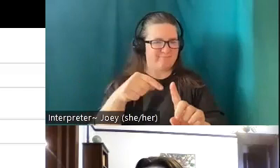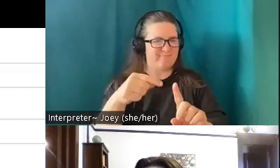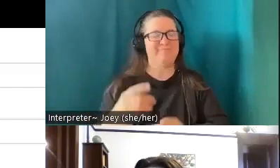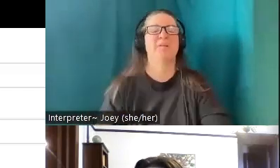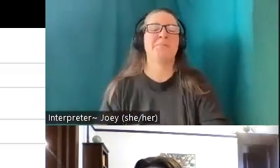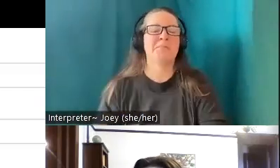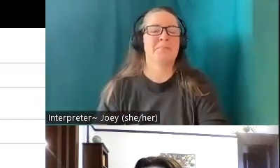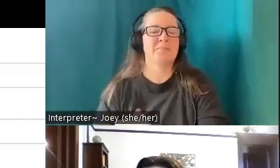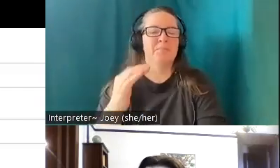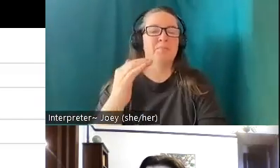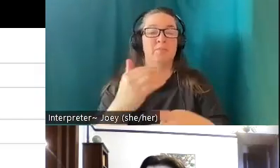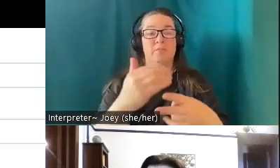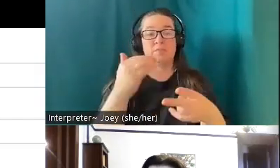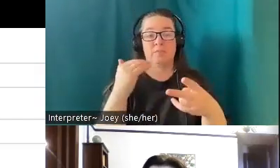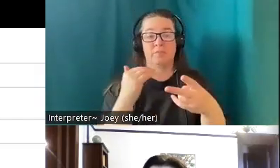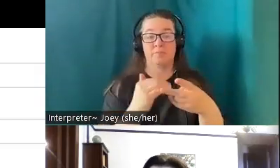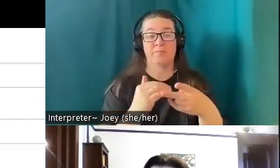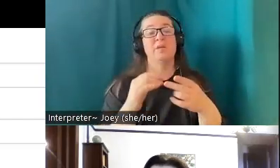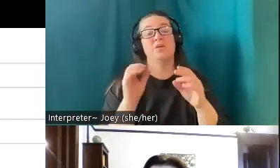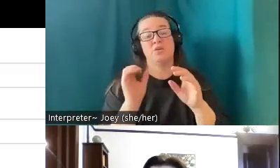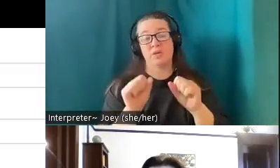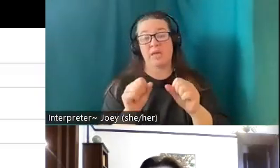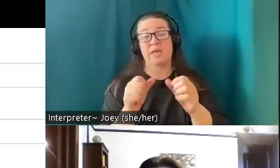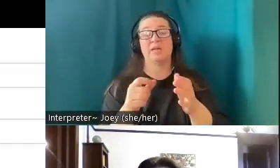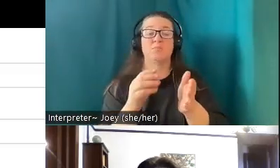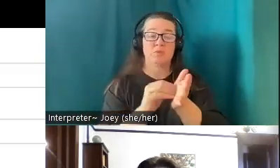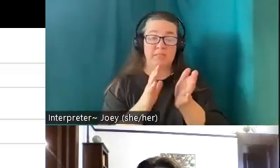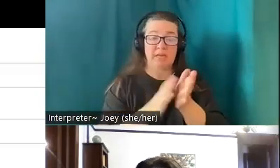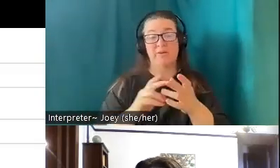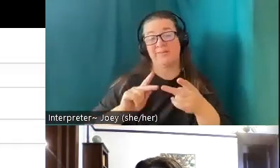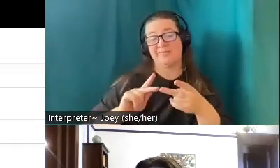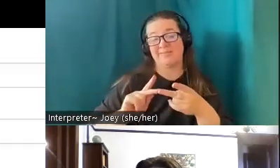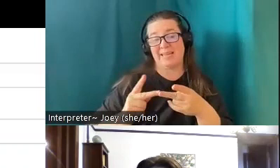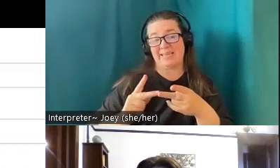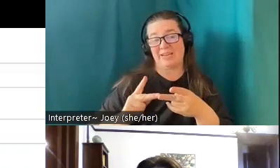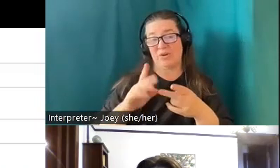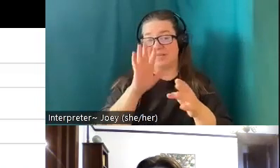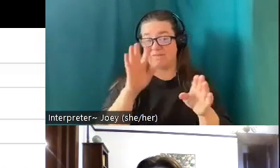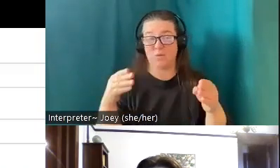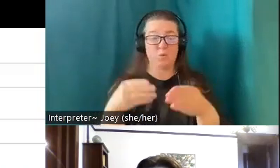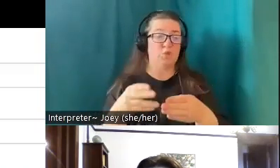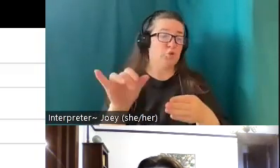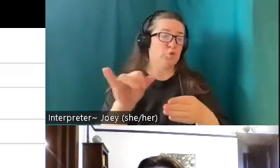a secondary focus area. We only require a primary, but you can put a second one if that applies to your organization.